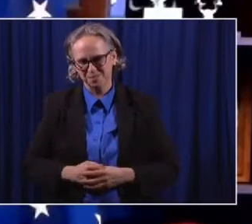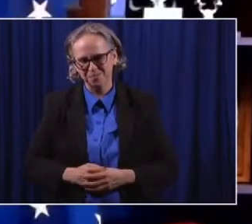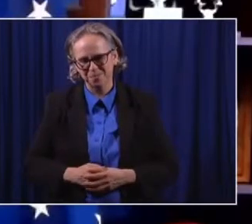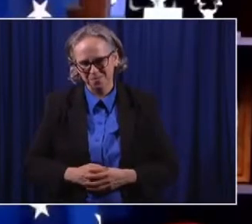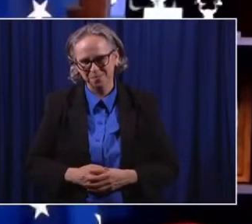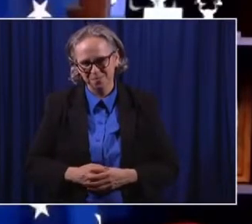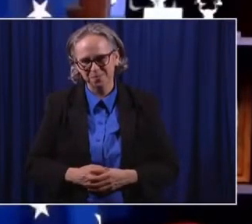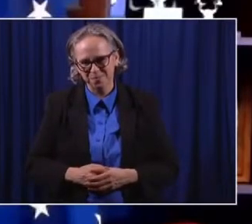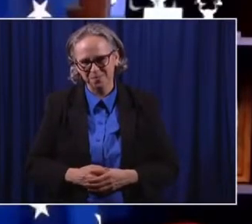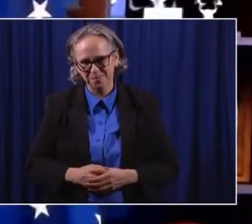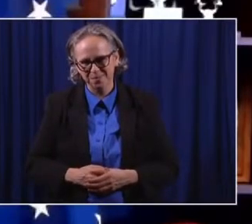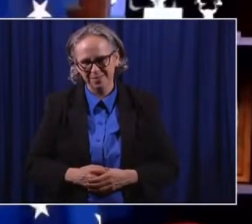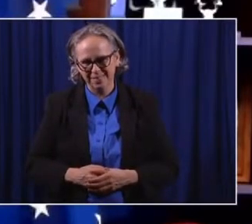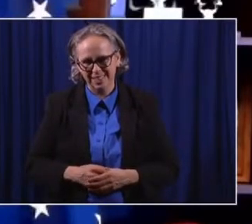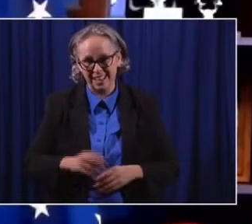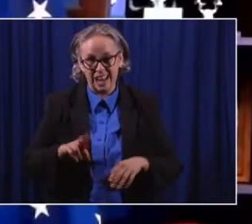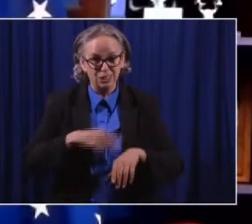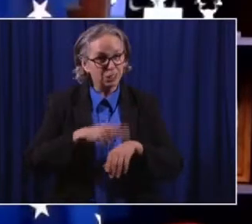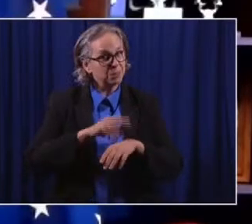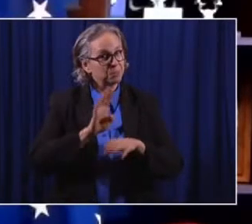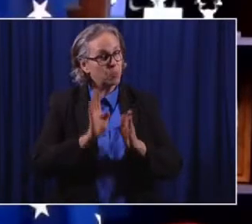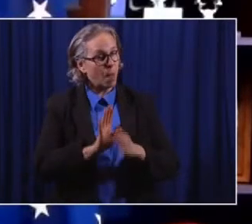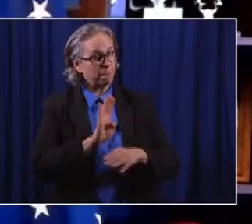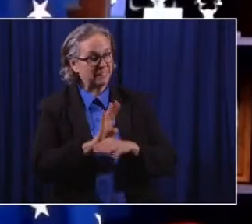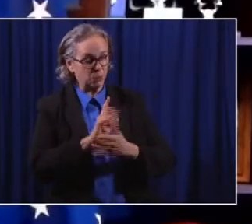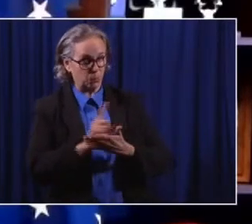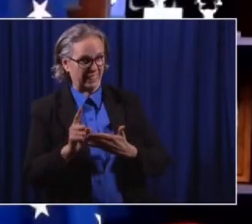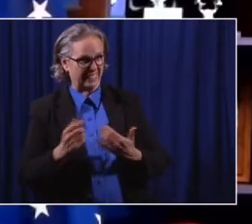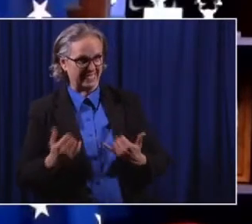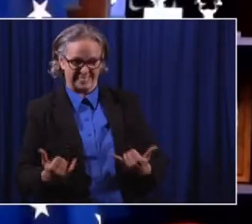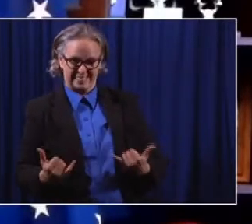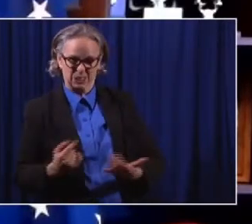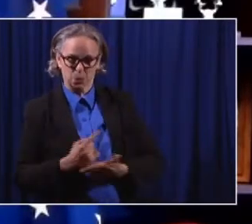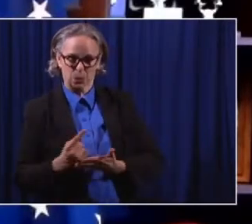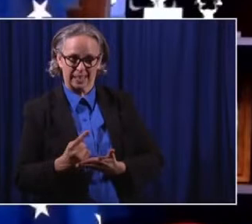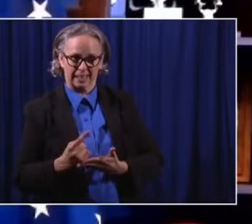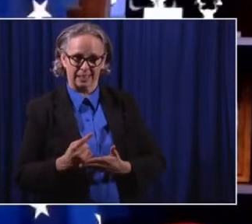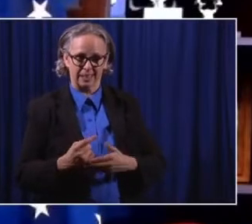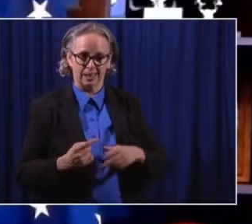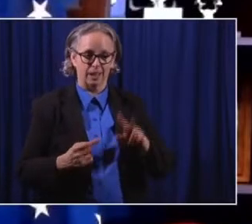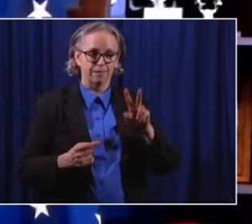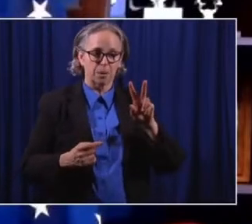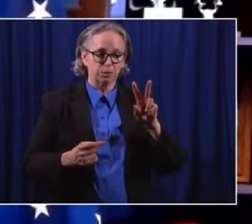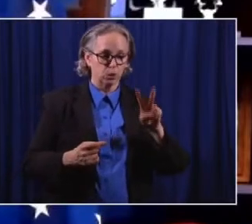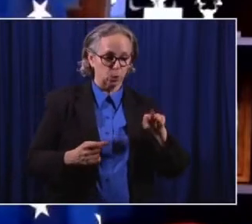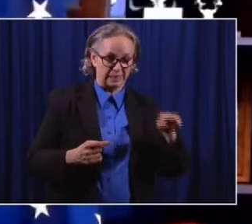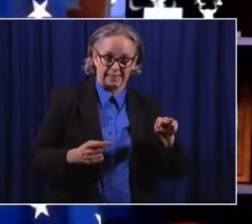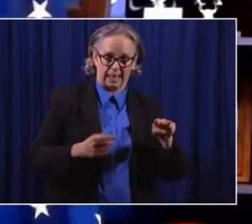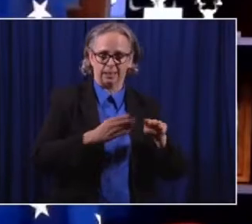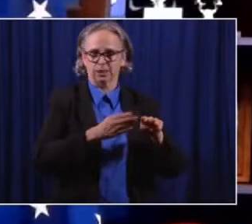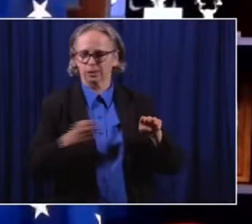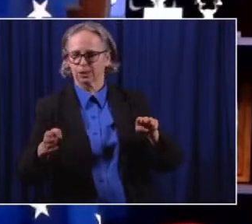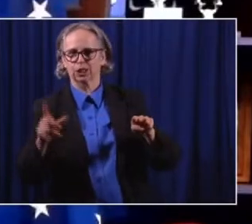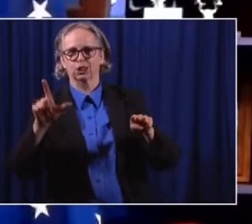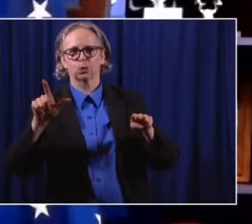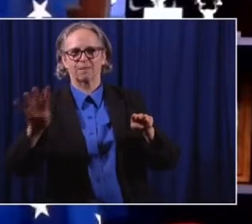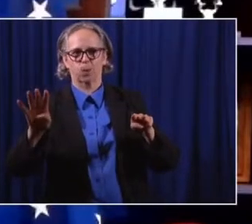National Small Business Week is this week, the 22nd to the 24th is the days that we're focused on. There are